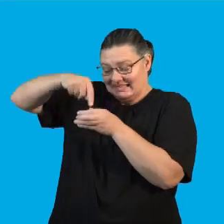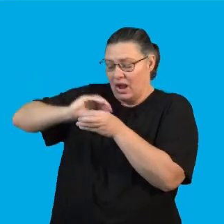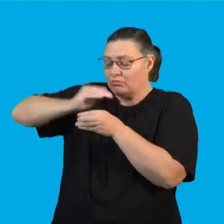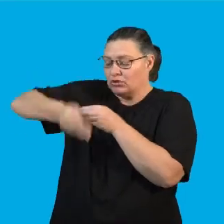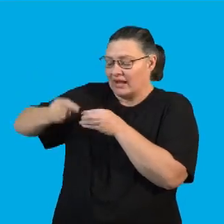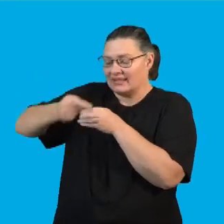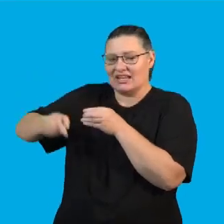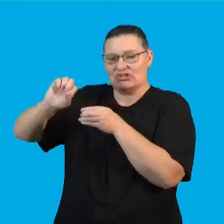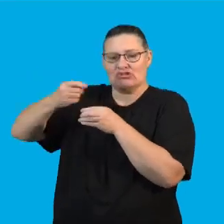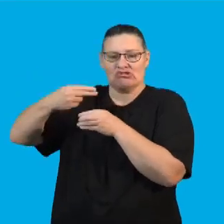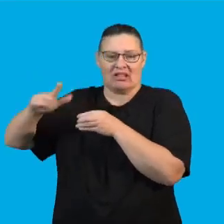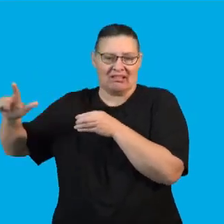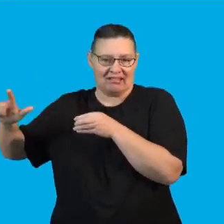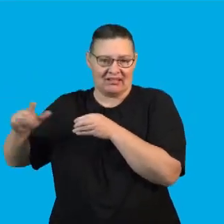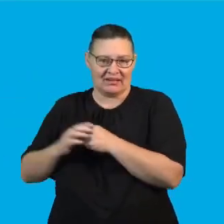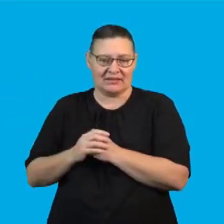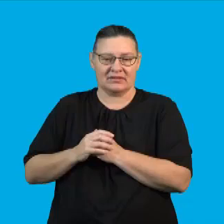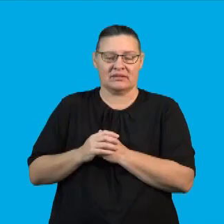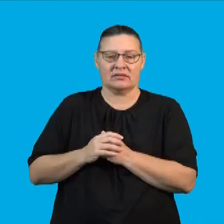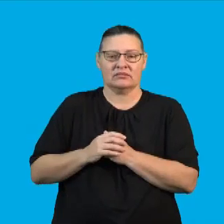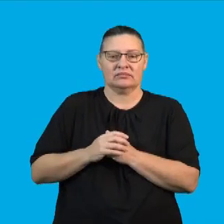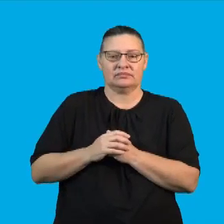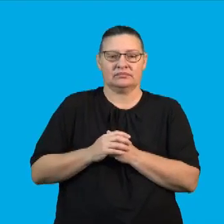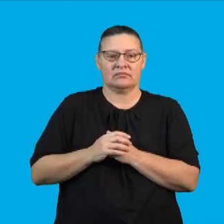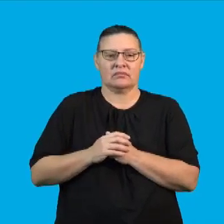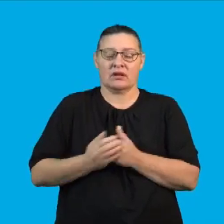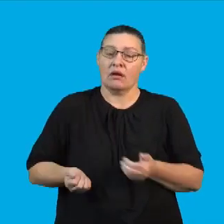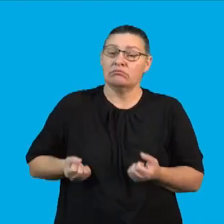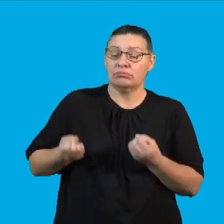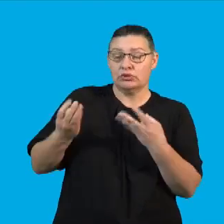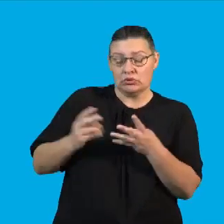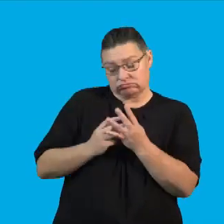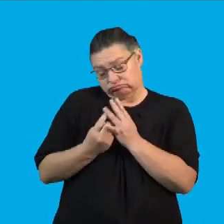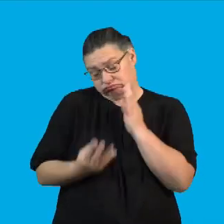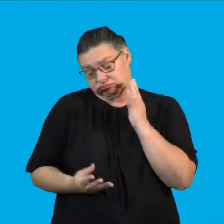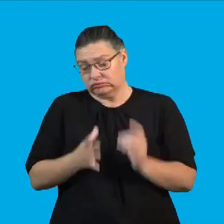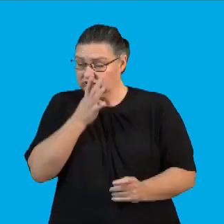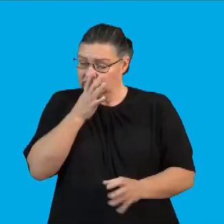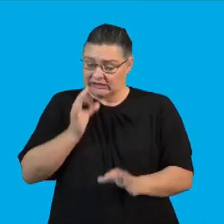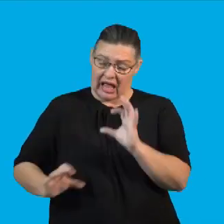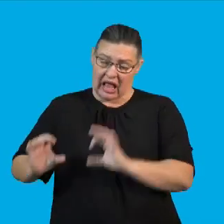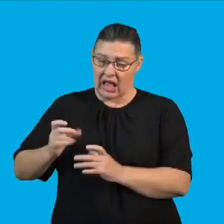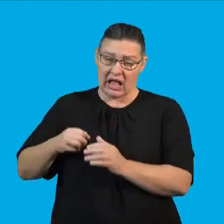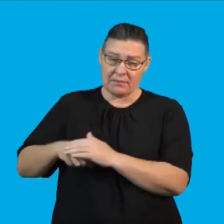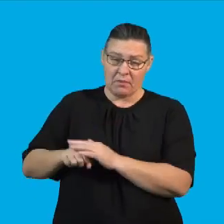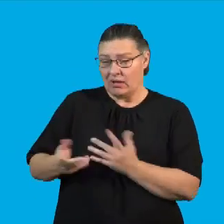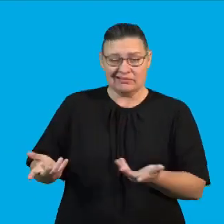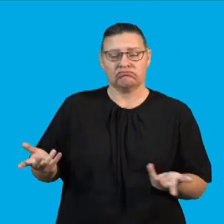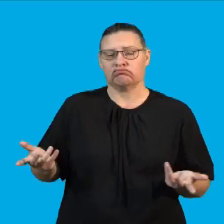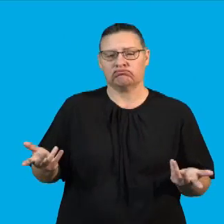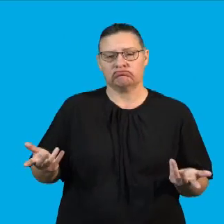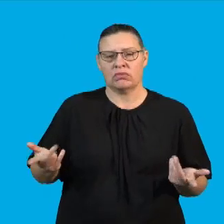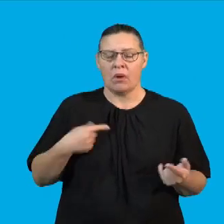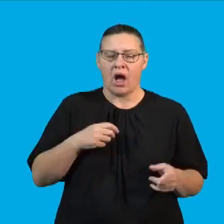of the egg is protected by the shell. There's no need to produce as many eggs compared